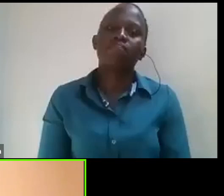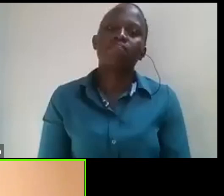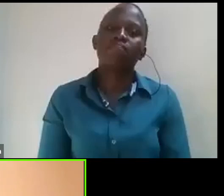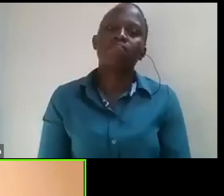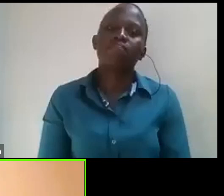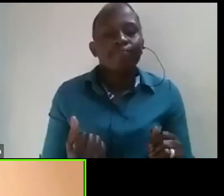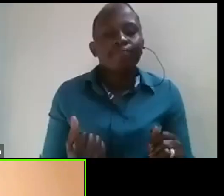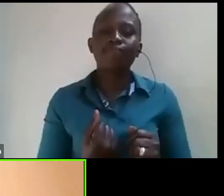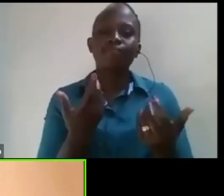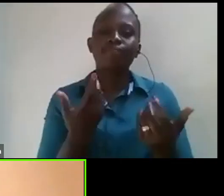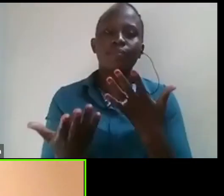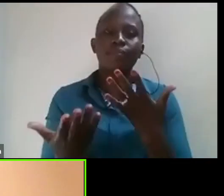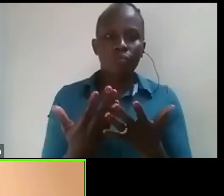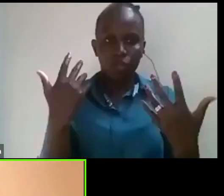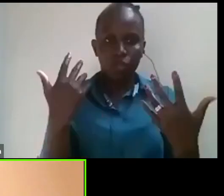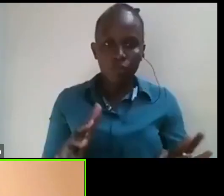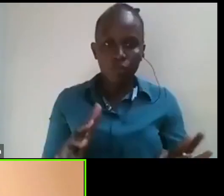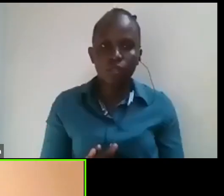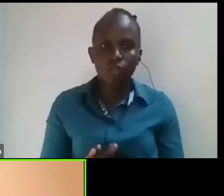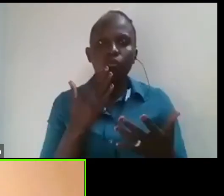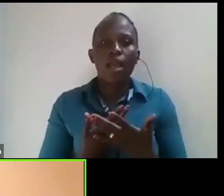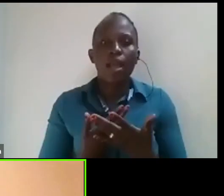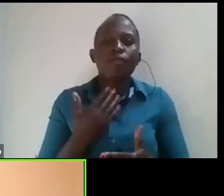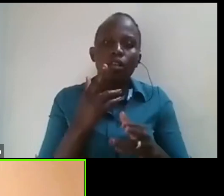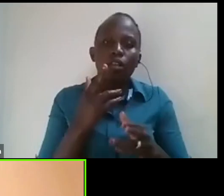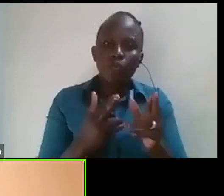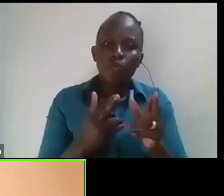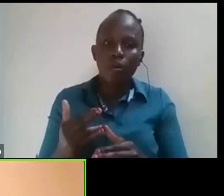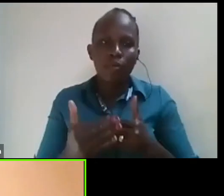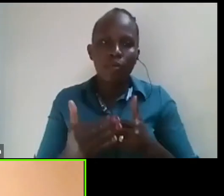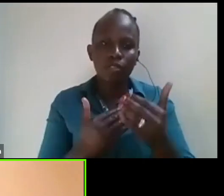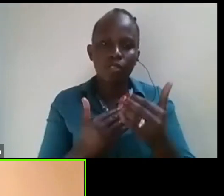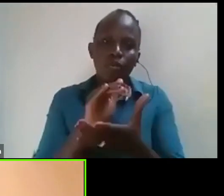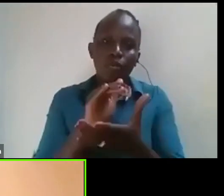moment. That photographer owns the copyright